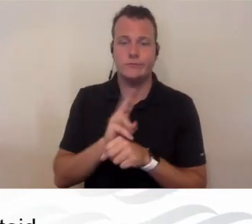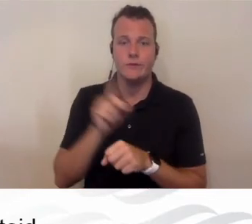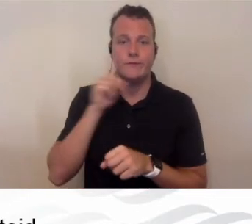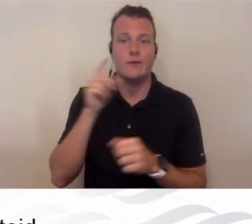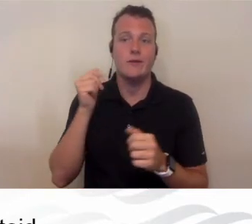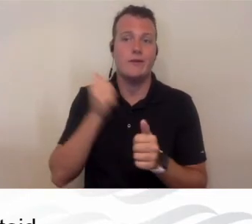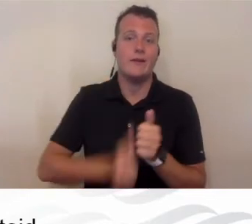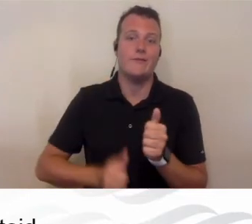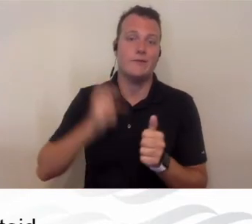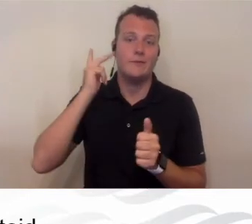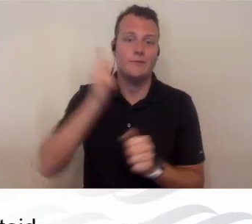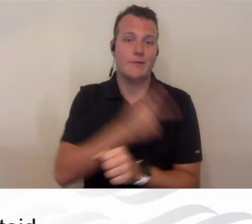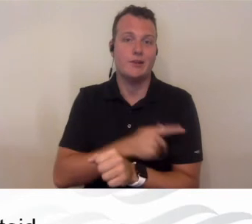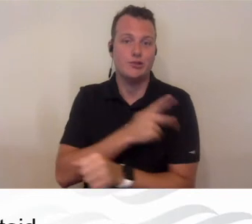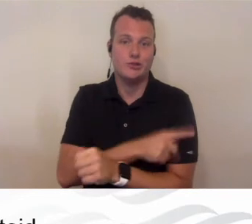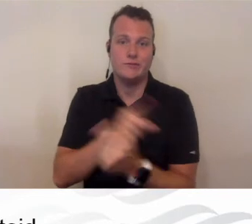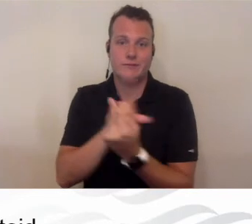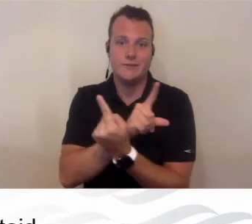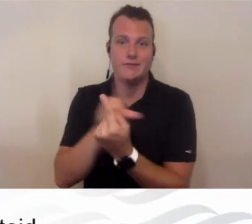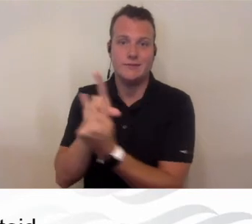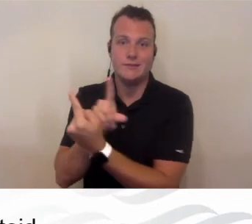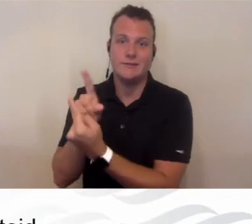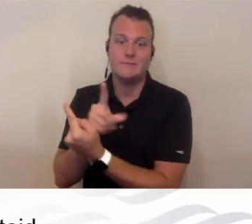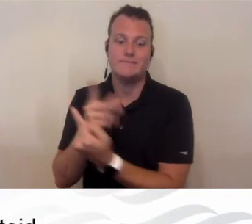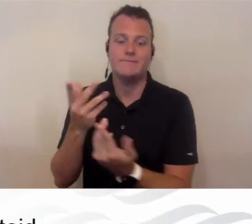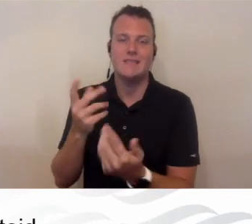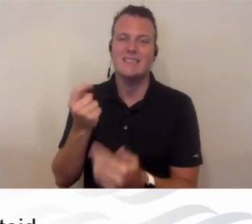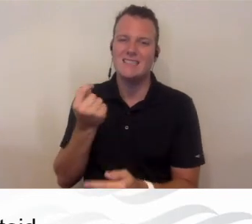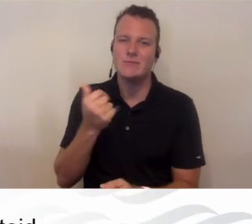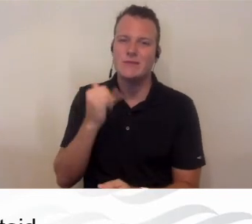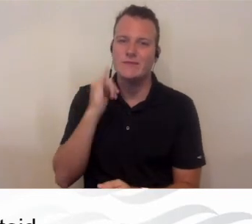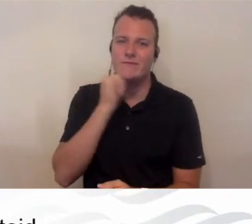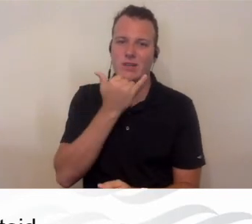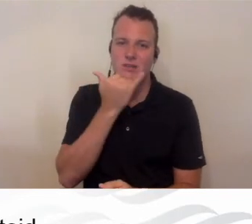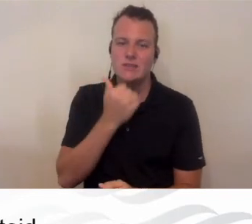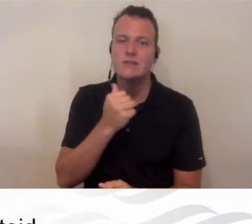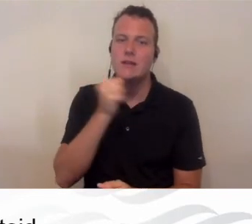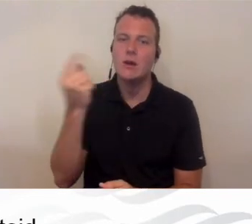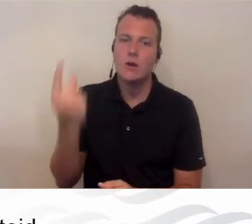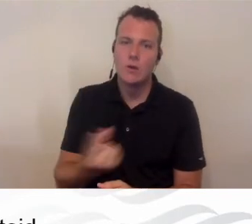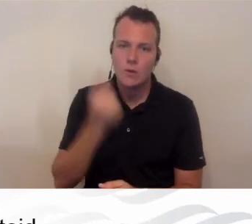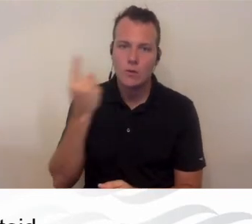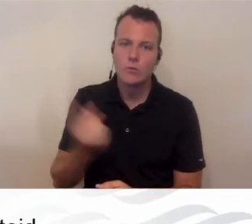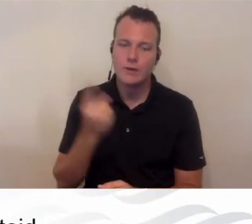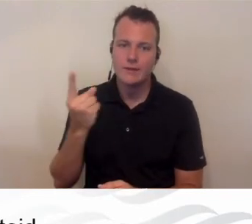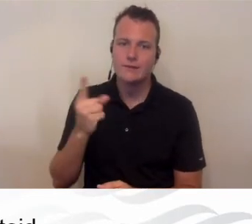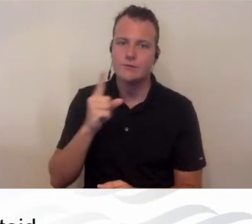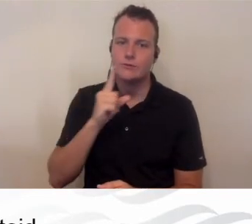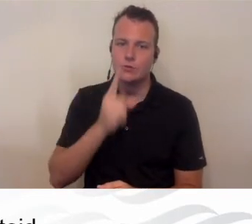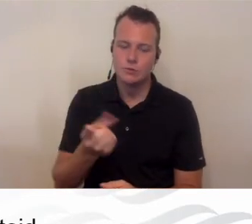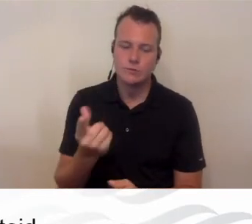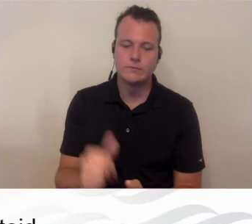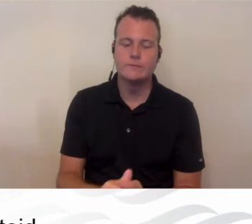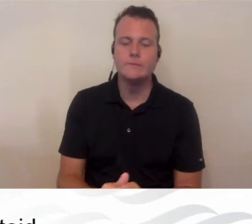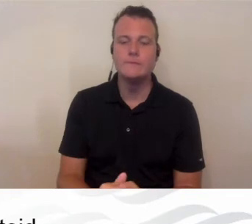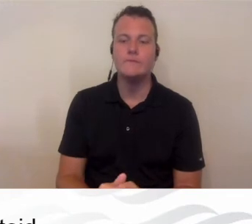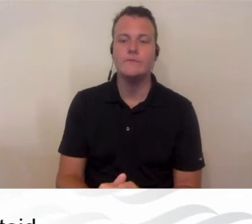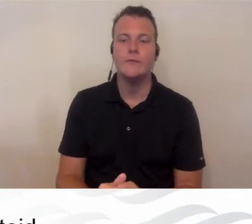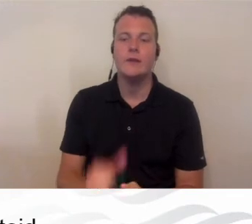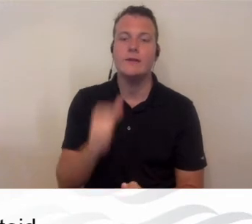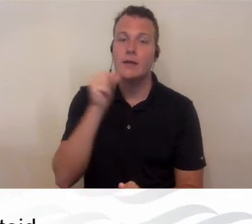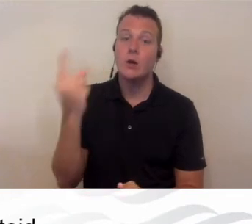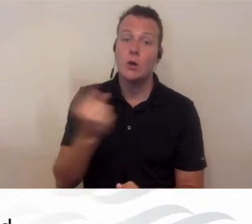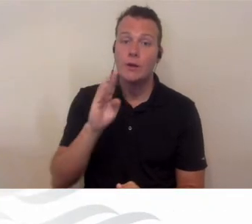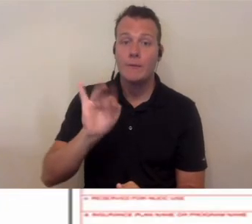that's a little faulty because it's not always going to be the case. It's not always bilateral, and it's not always sensory